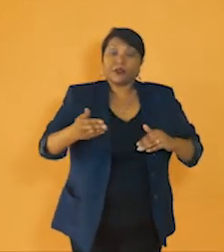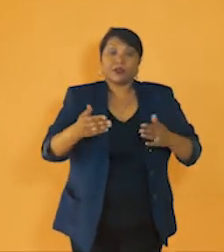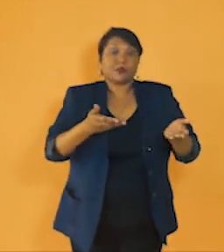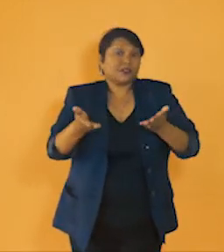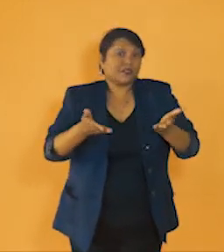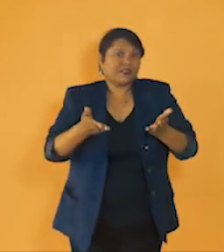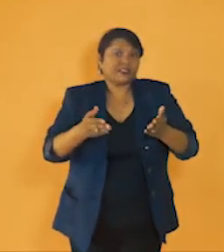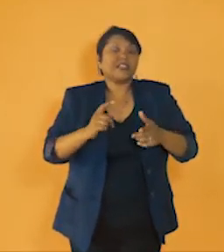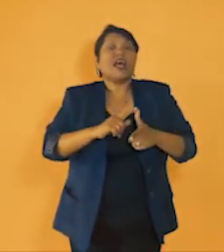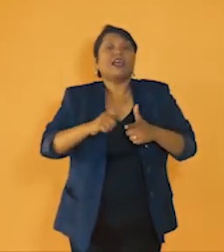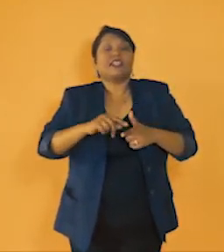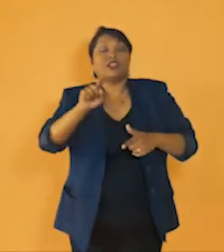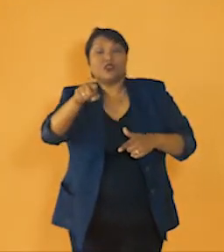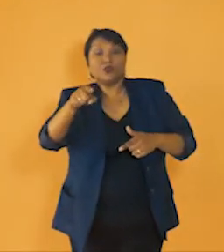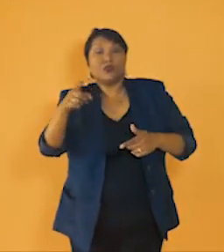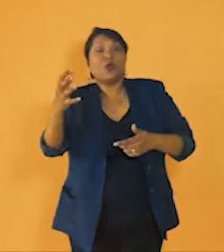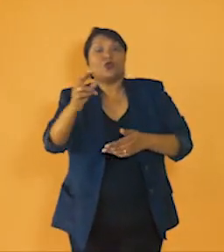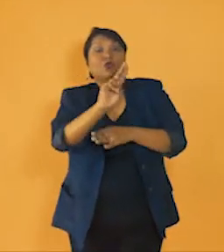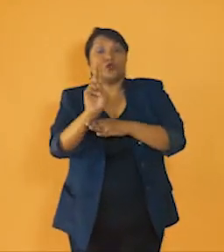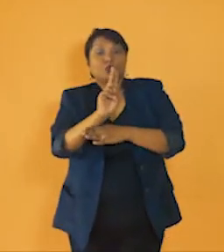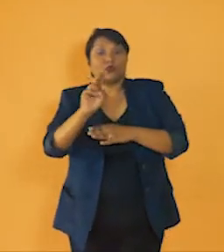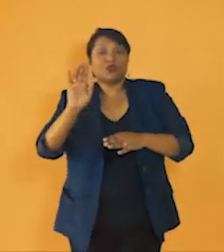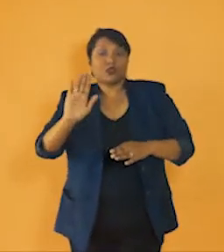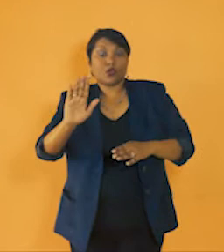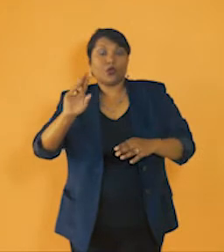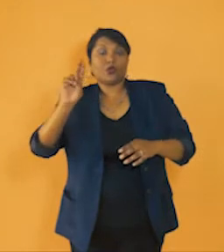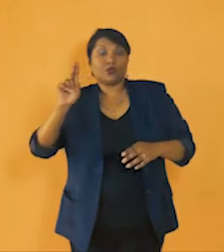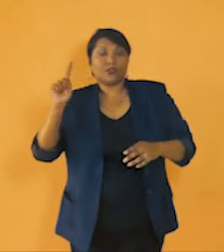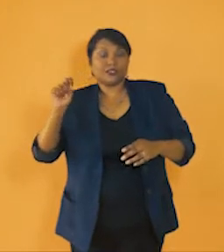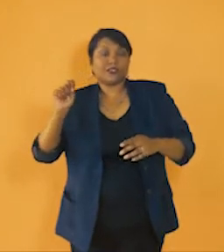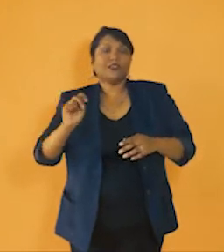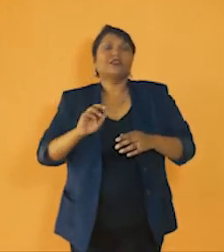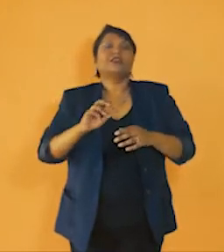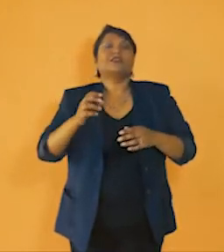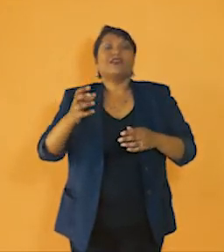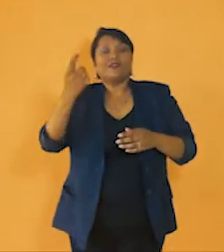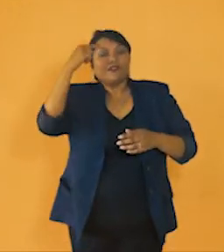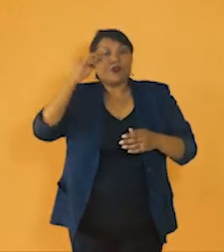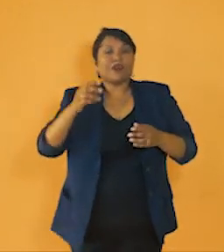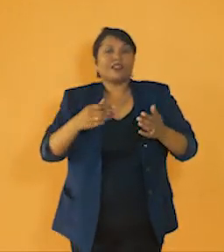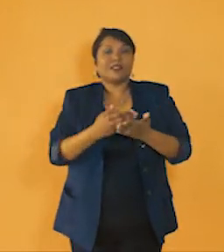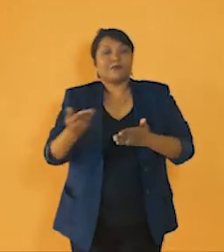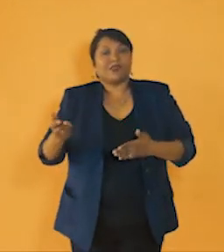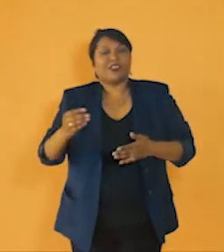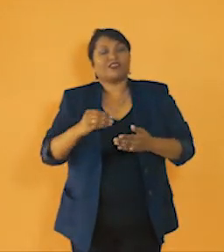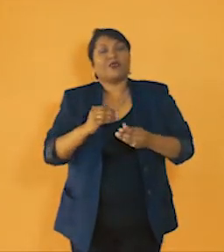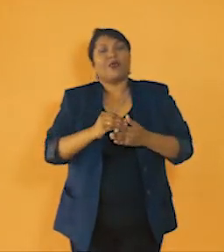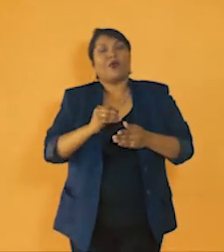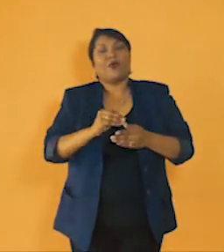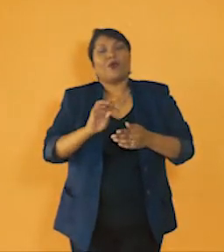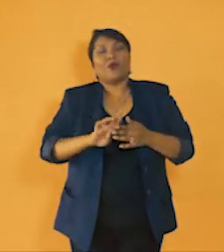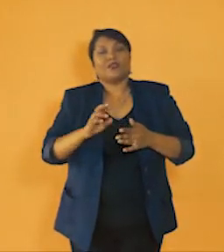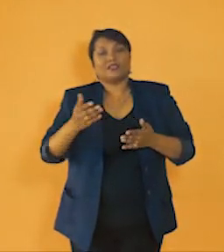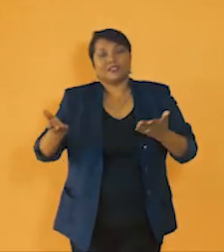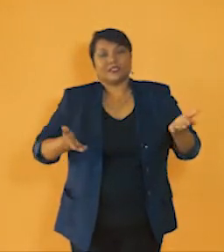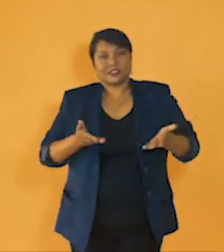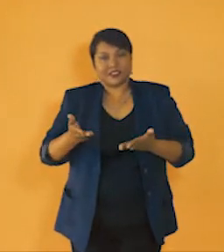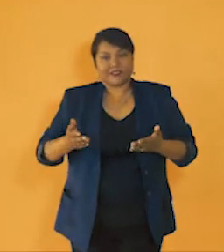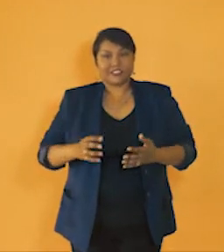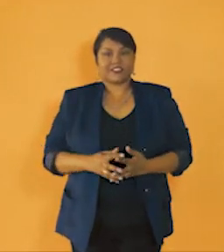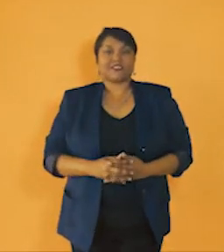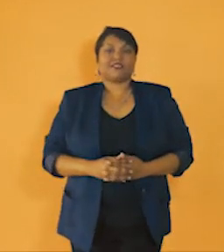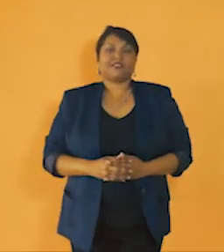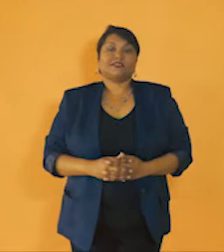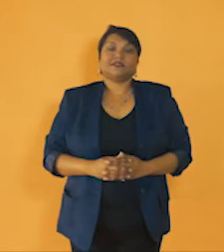their blockchain projects, and users can purchase future access to that service, sometimes at a discount off the